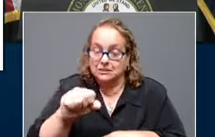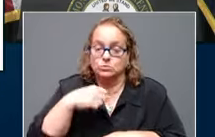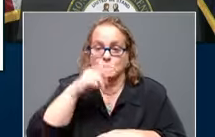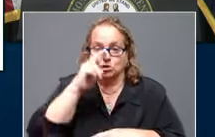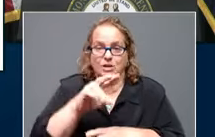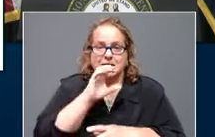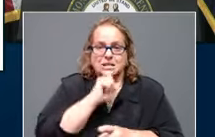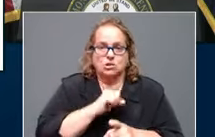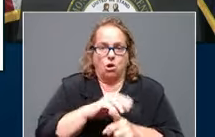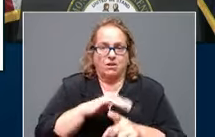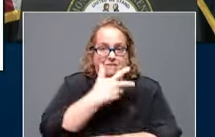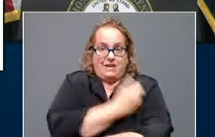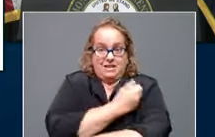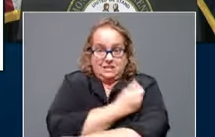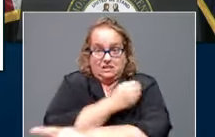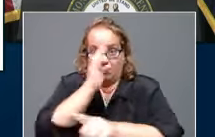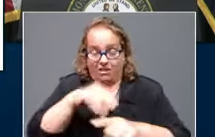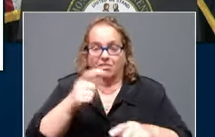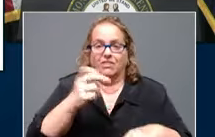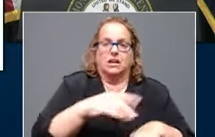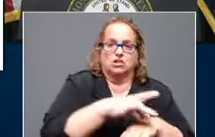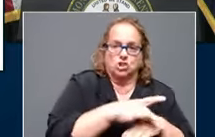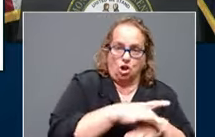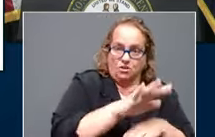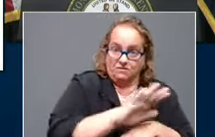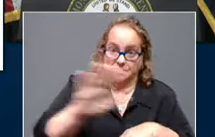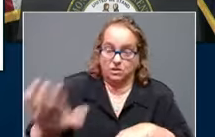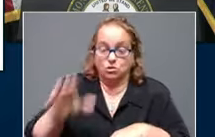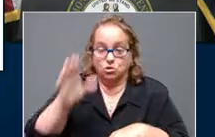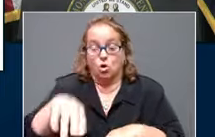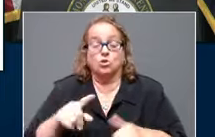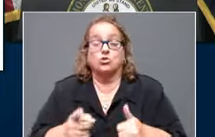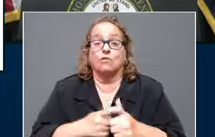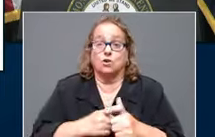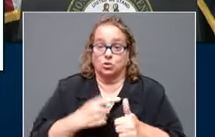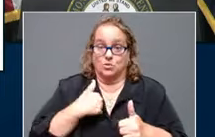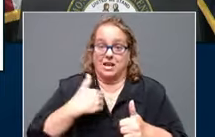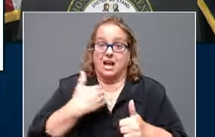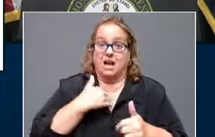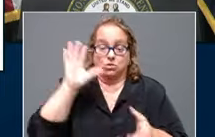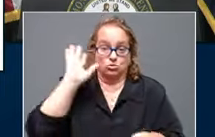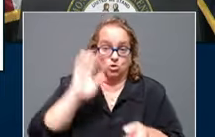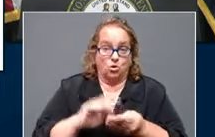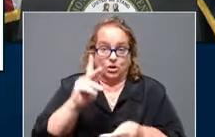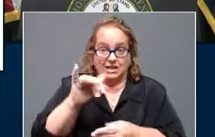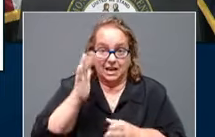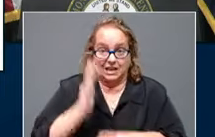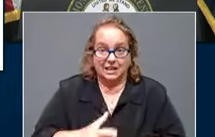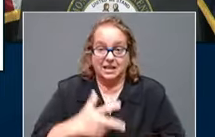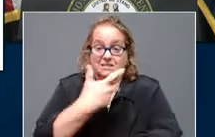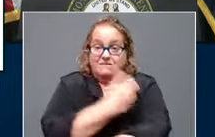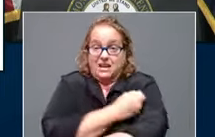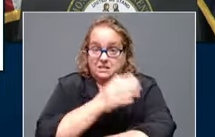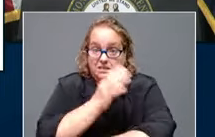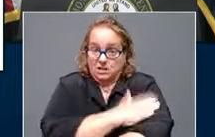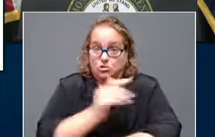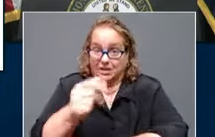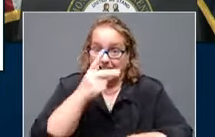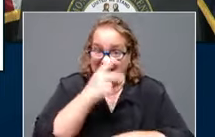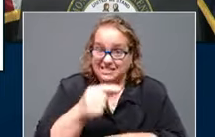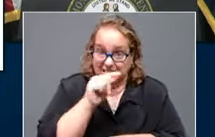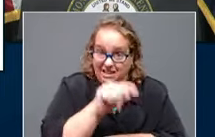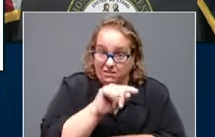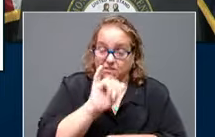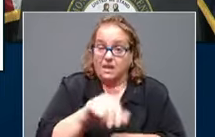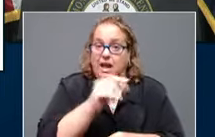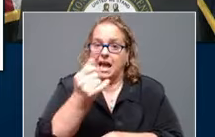all Kentuckians 18 years and up have gotten at least 1 shot. I know the national news talks about 2. I'm trying to get at least 1 in